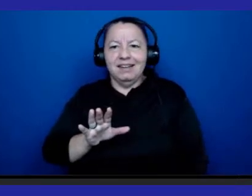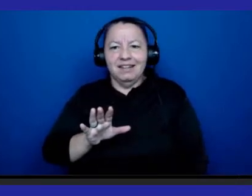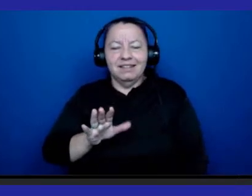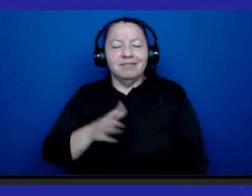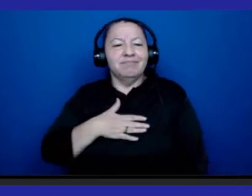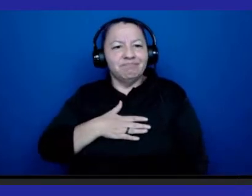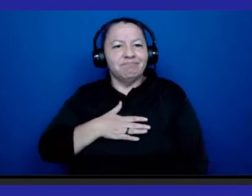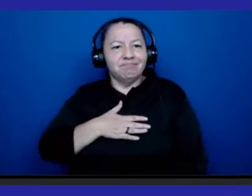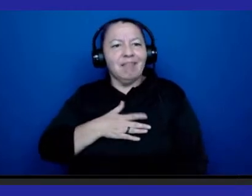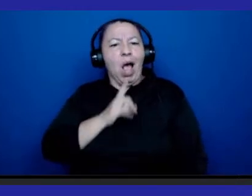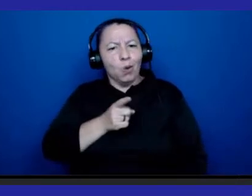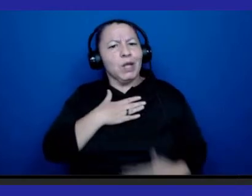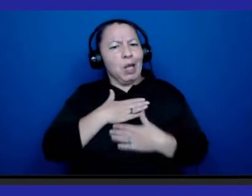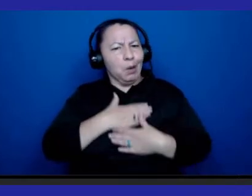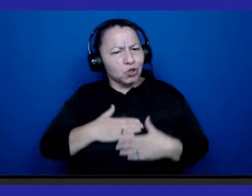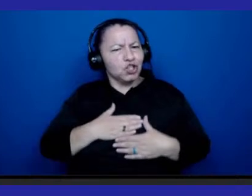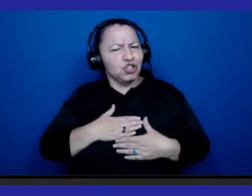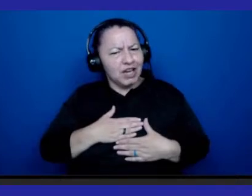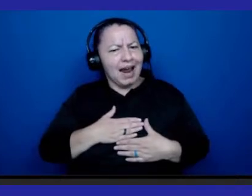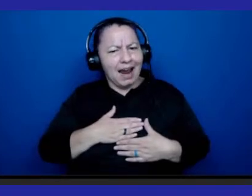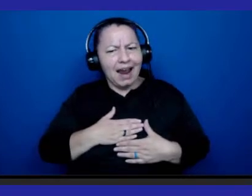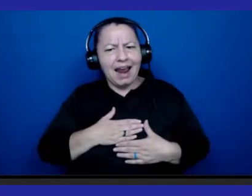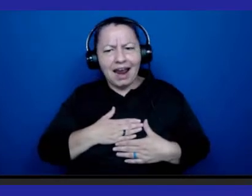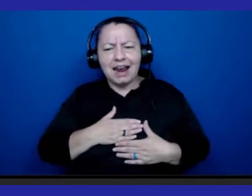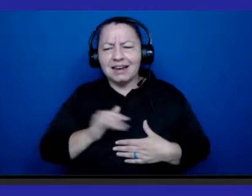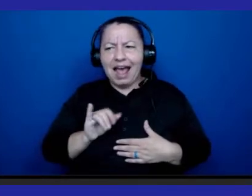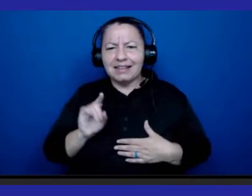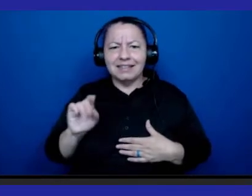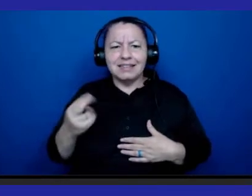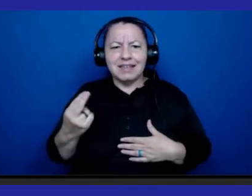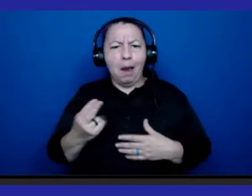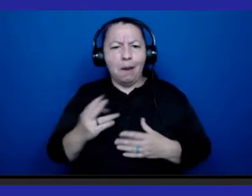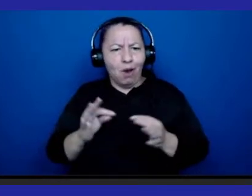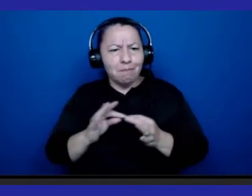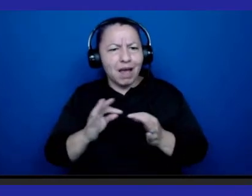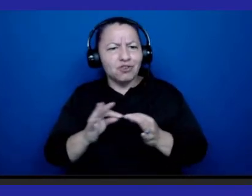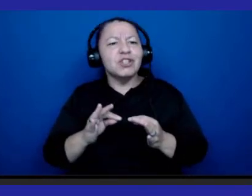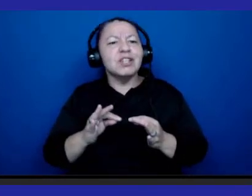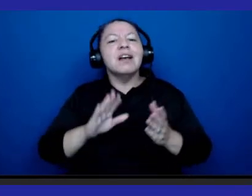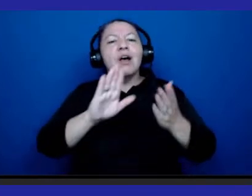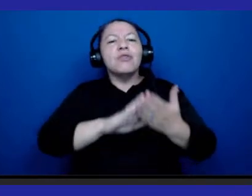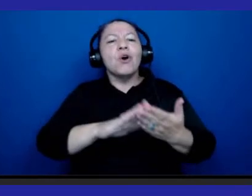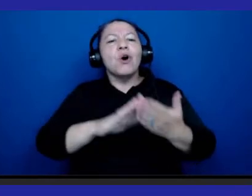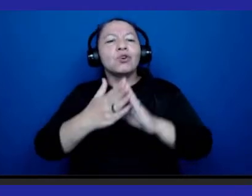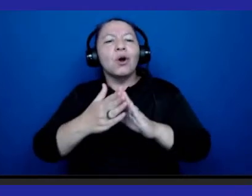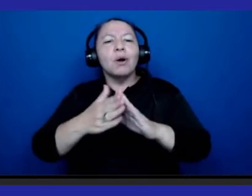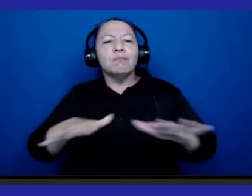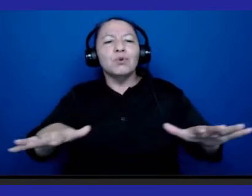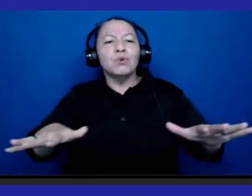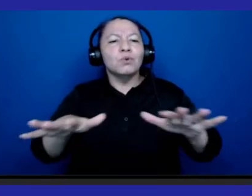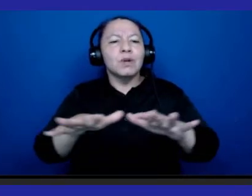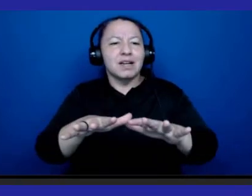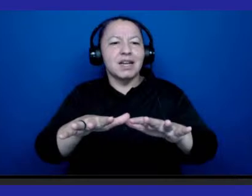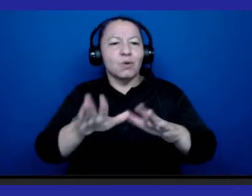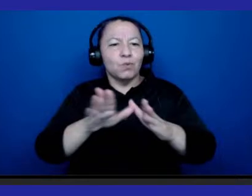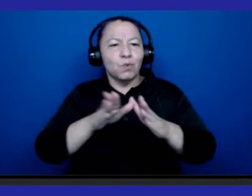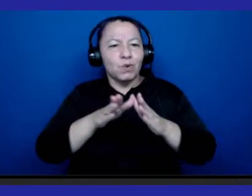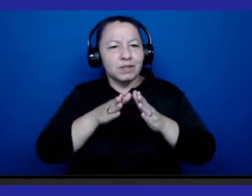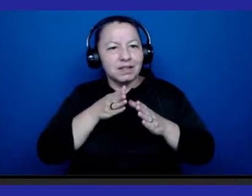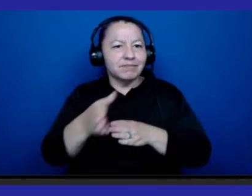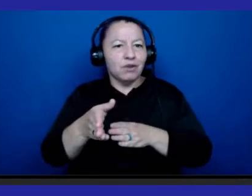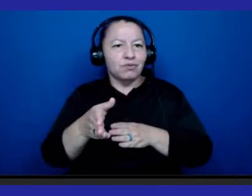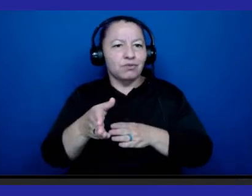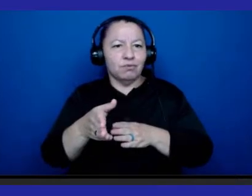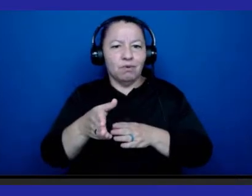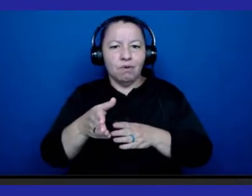appreciated was that, and I think as Deborah mentioned, the community was the centrality. This is not perfunctory work